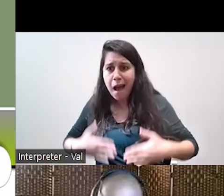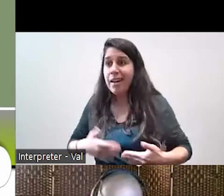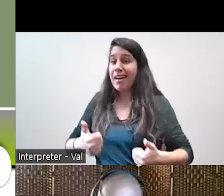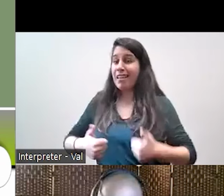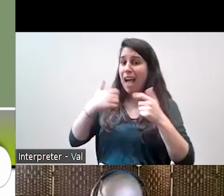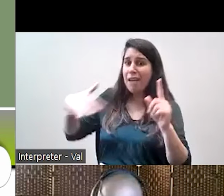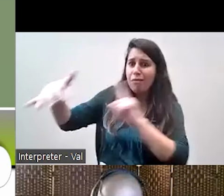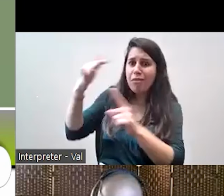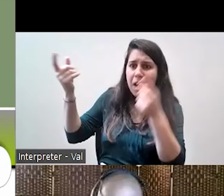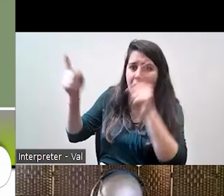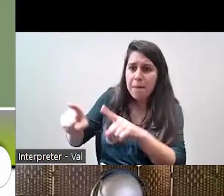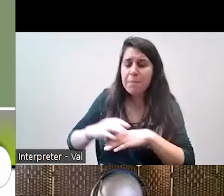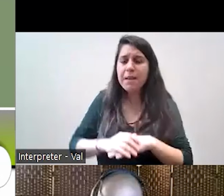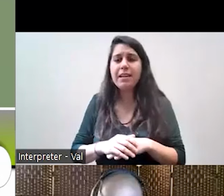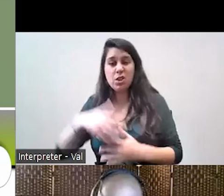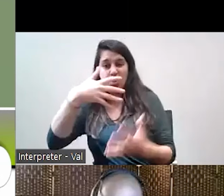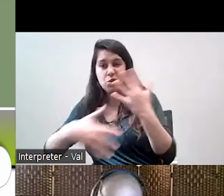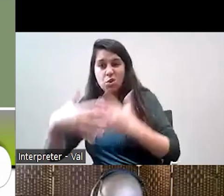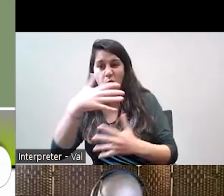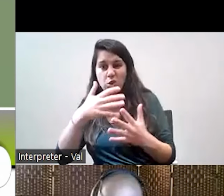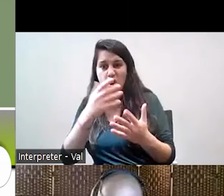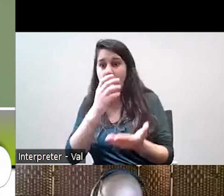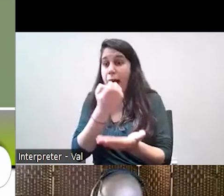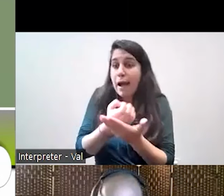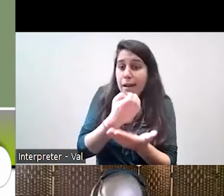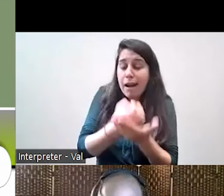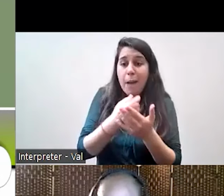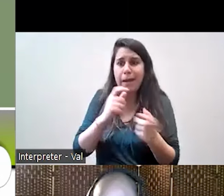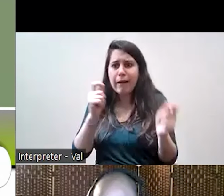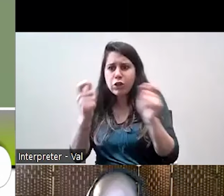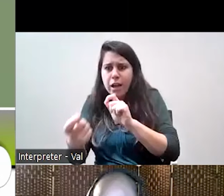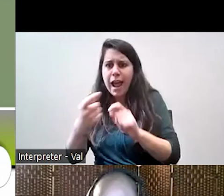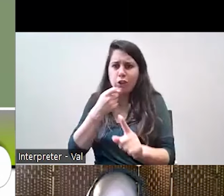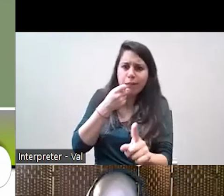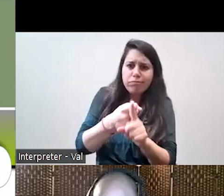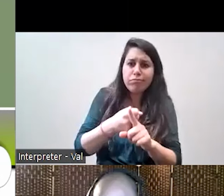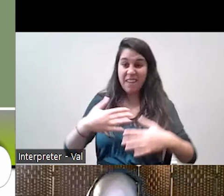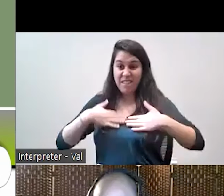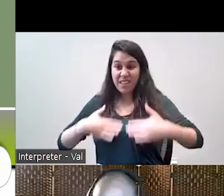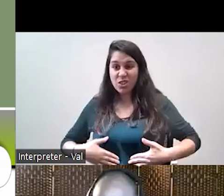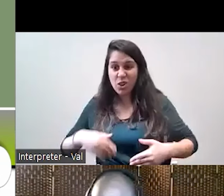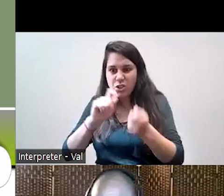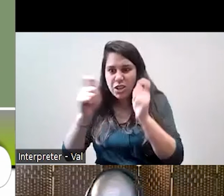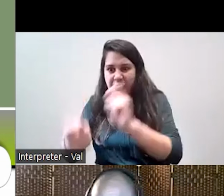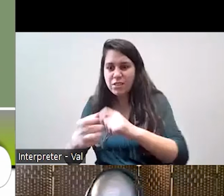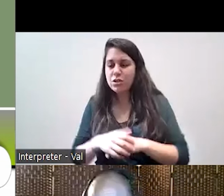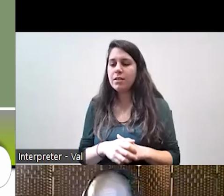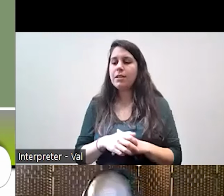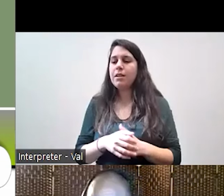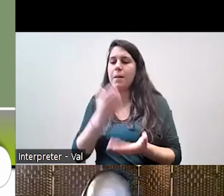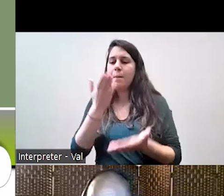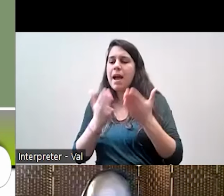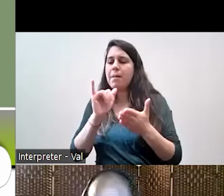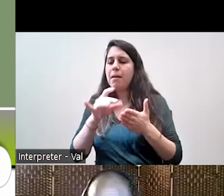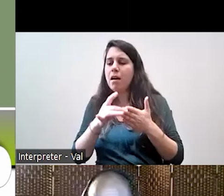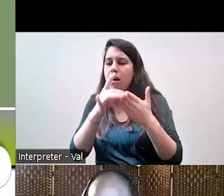events, differences in their social or economic or physical environment, and those might lead a person to have